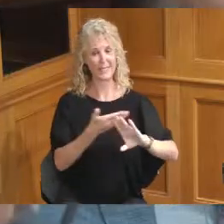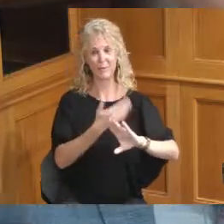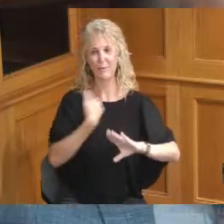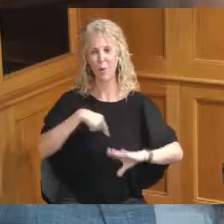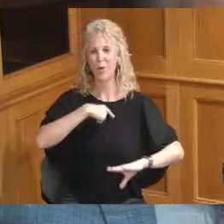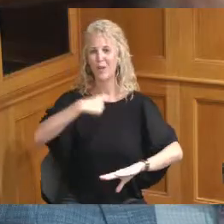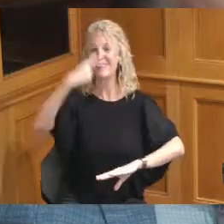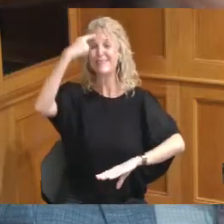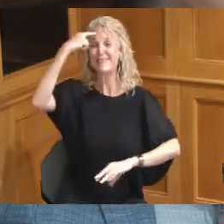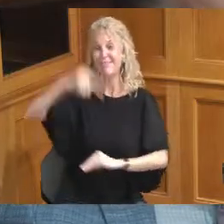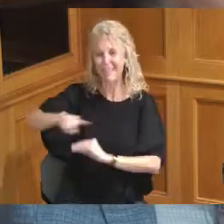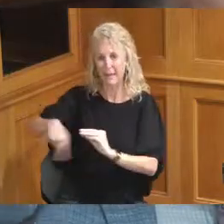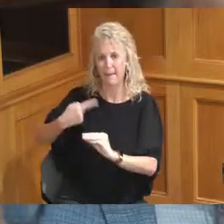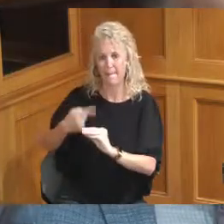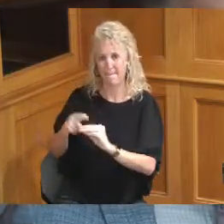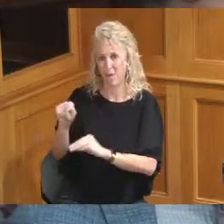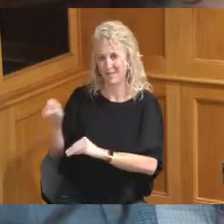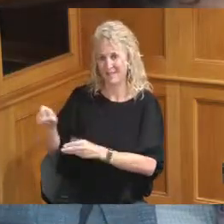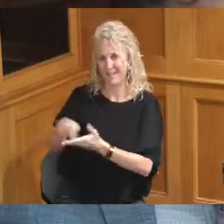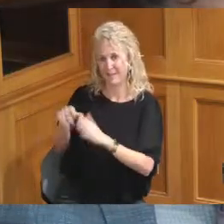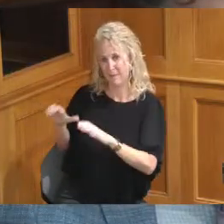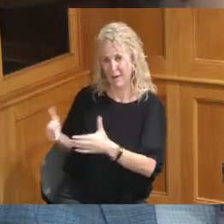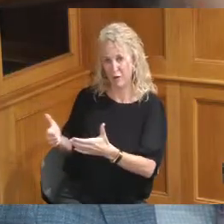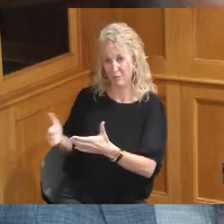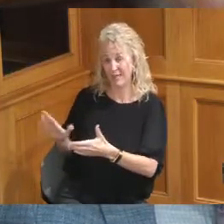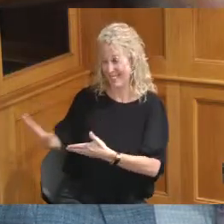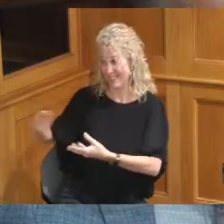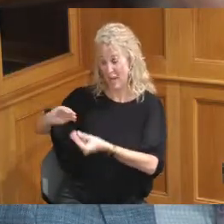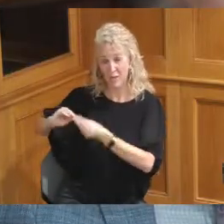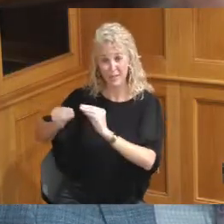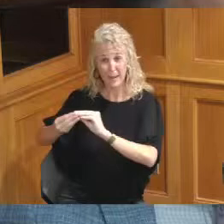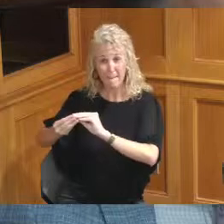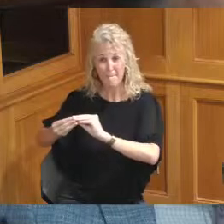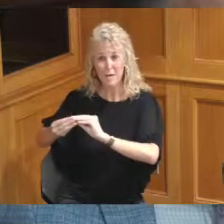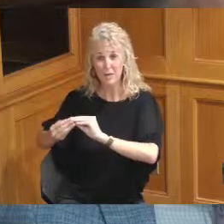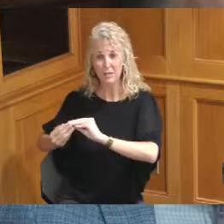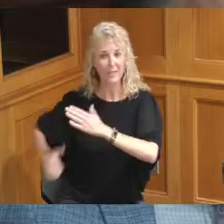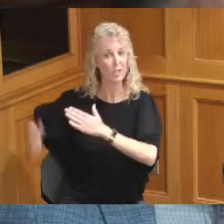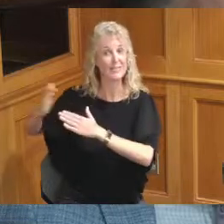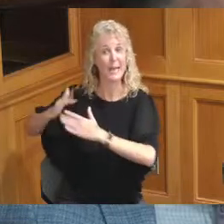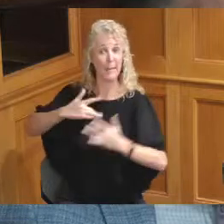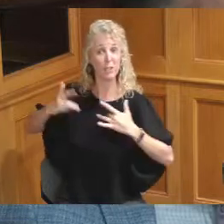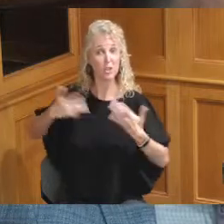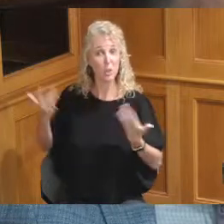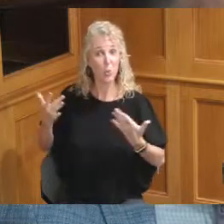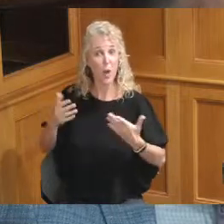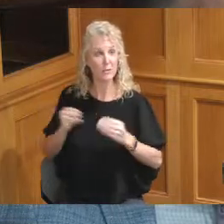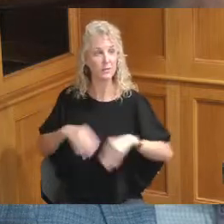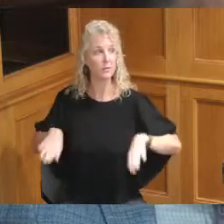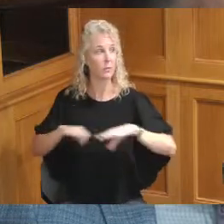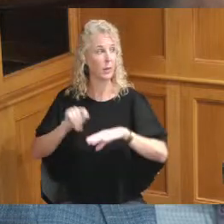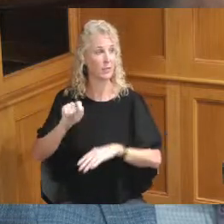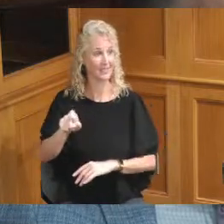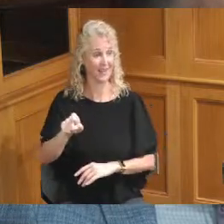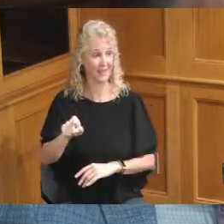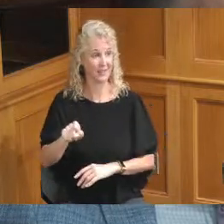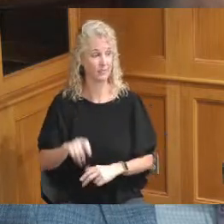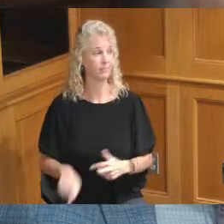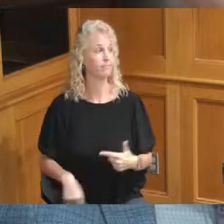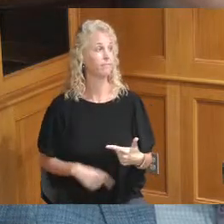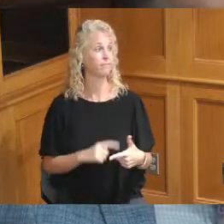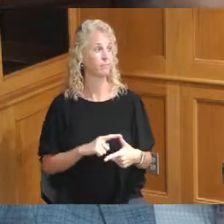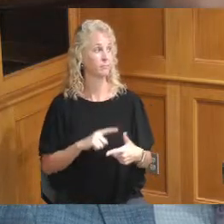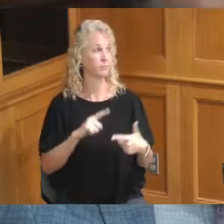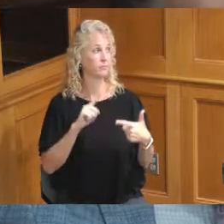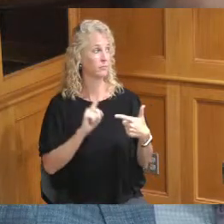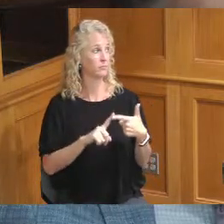get to their 30% at a time when their number one issue is property taxes right now. So that's in there. They